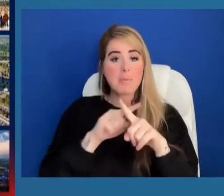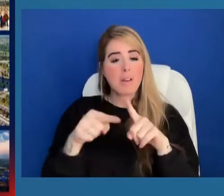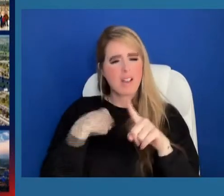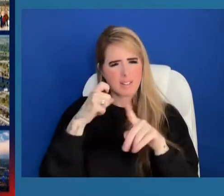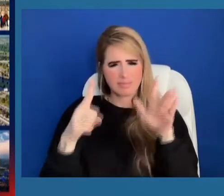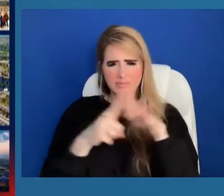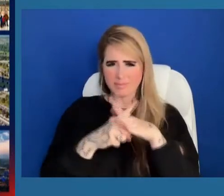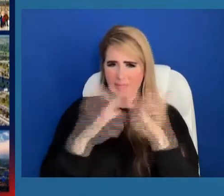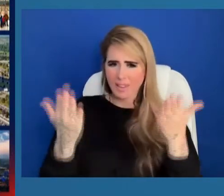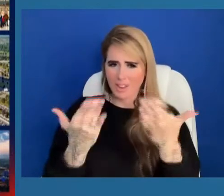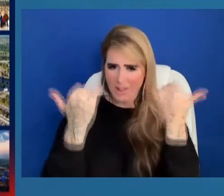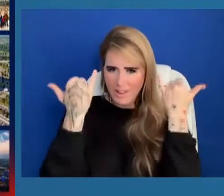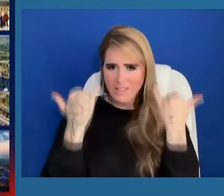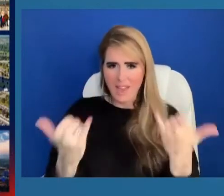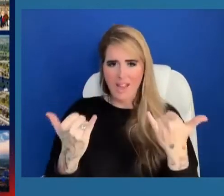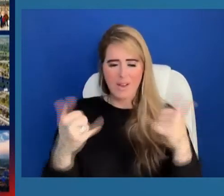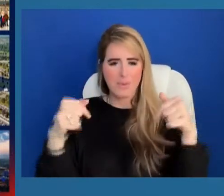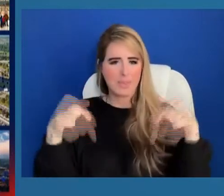now.